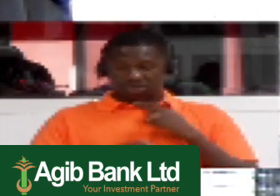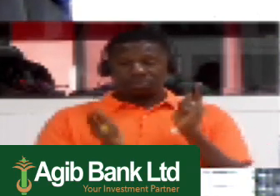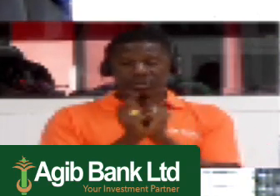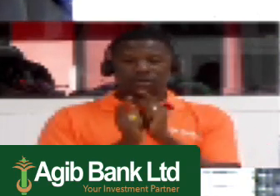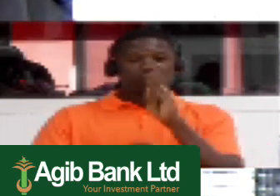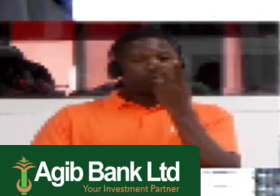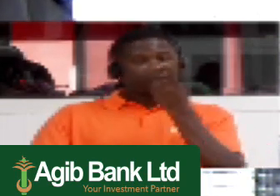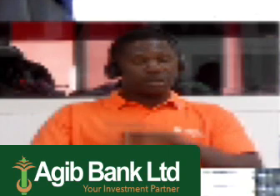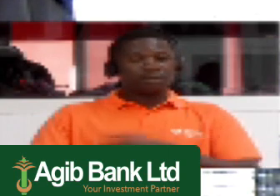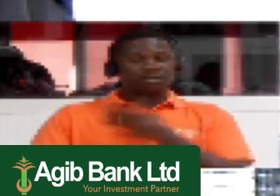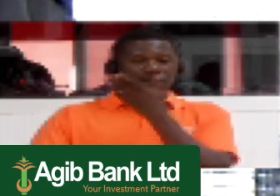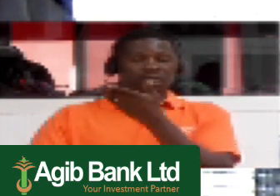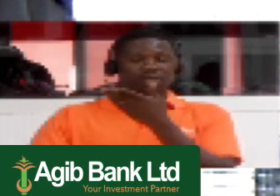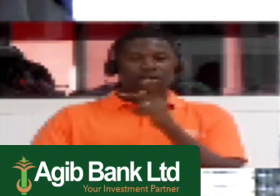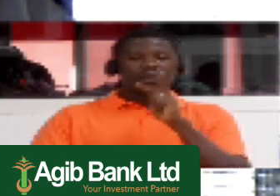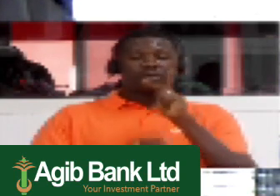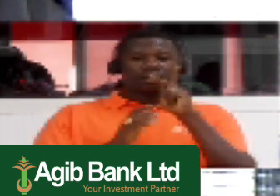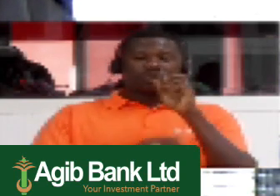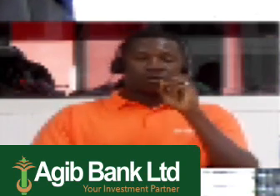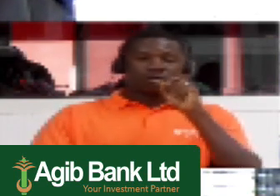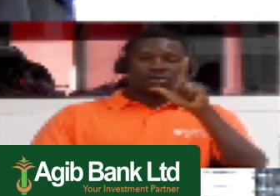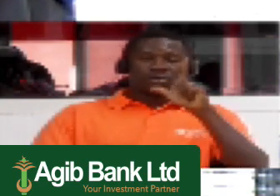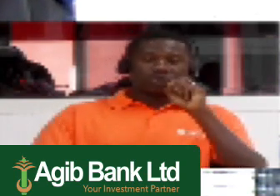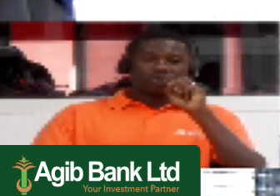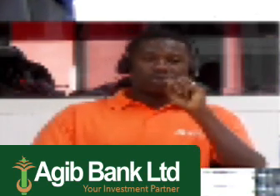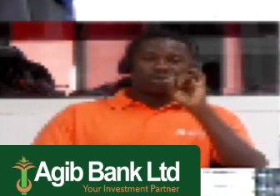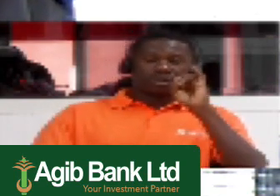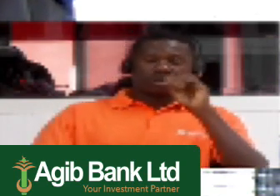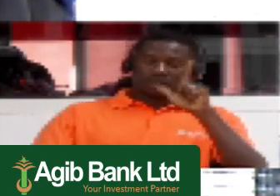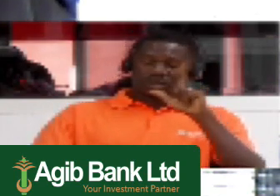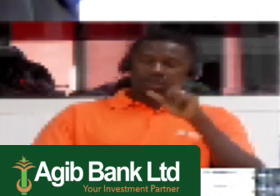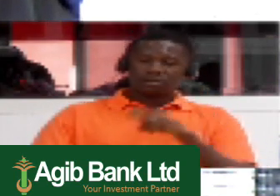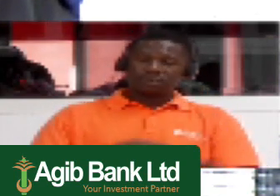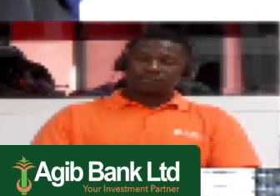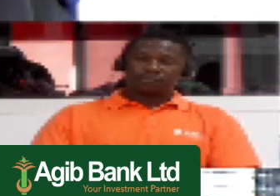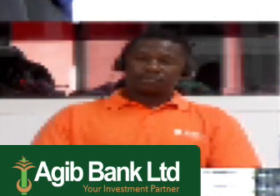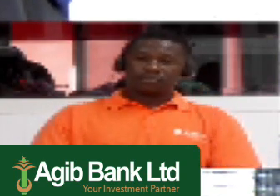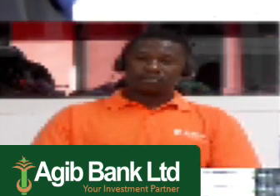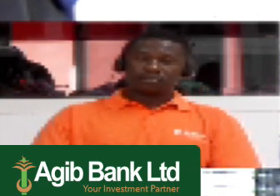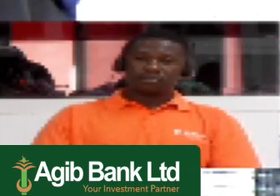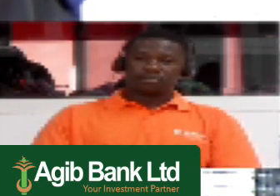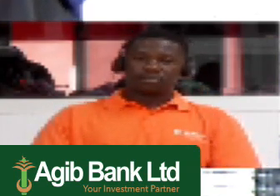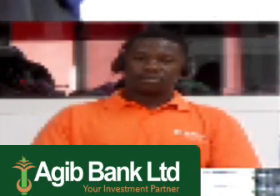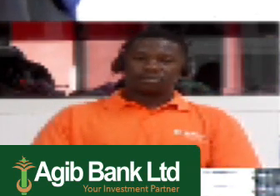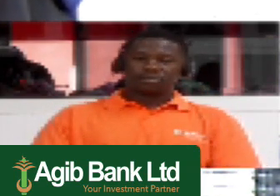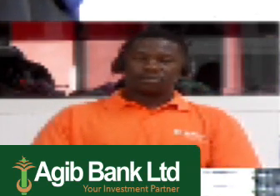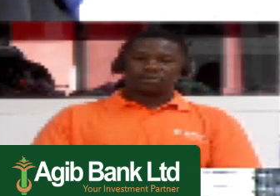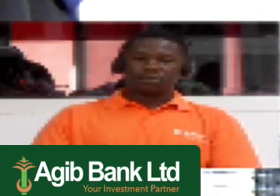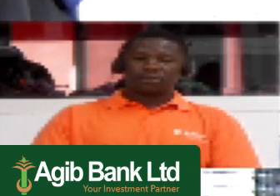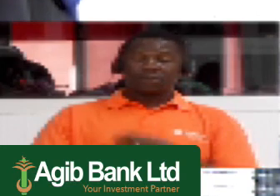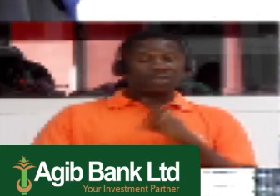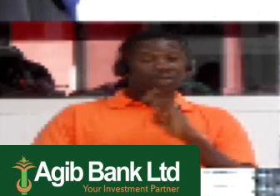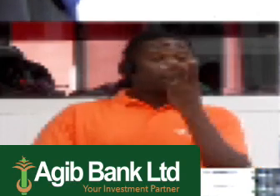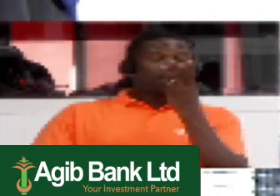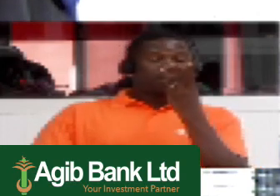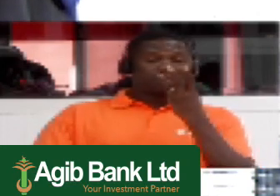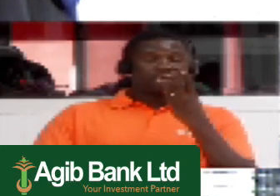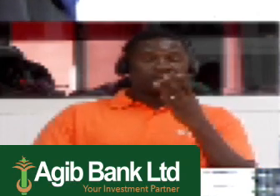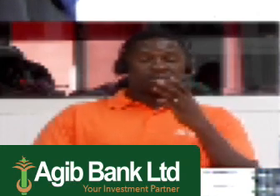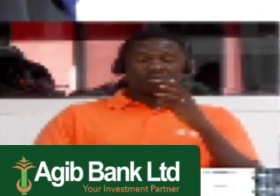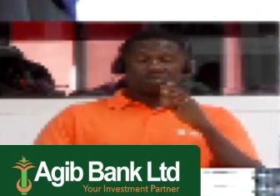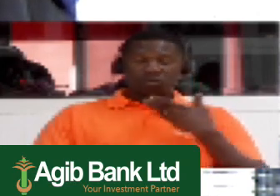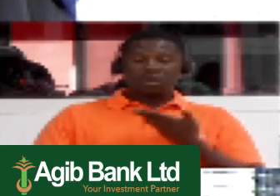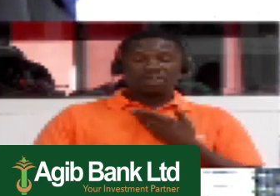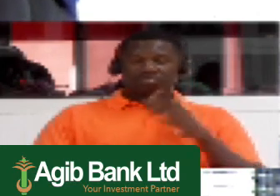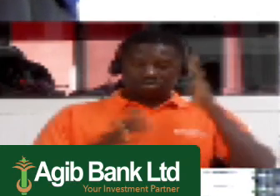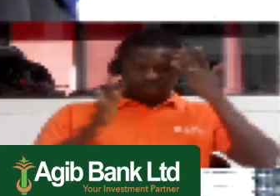attended twice at tavern. Sabanjango nga problem no soto ole do keta latir kunda bado le bije. The third one we had a problem, and that